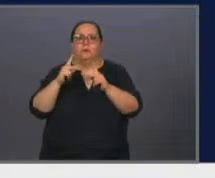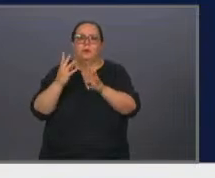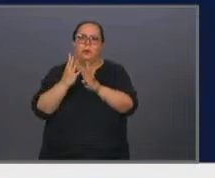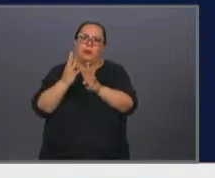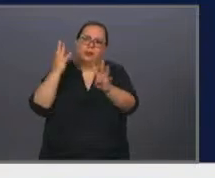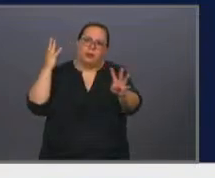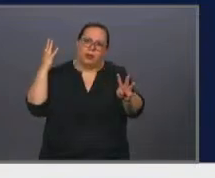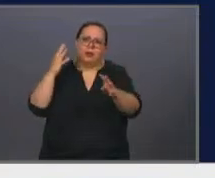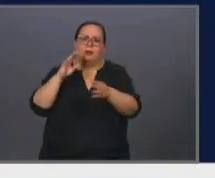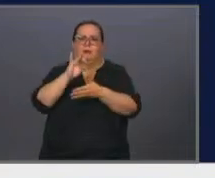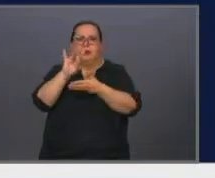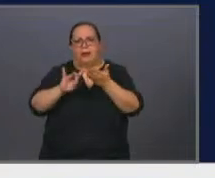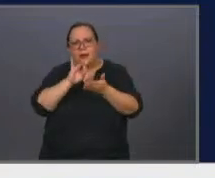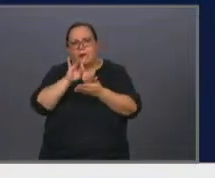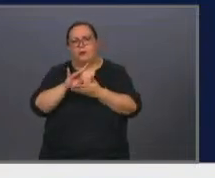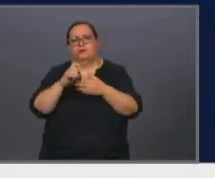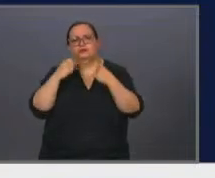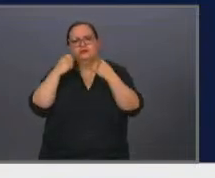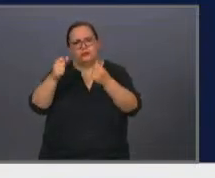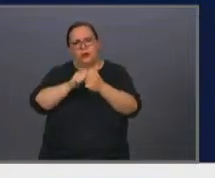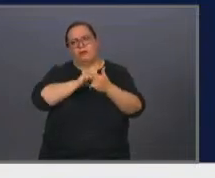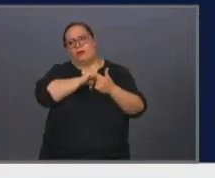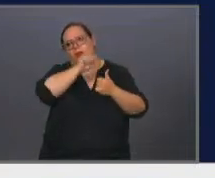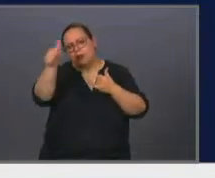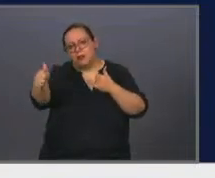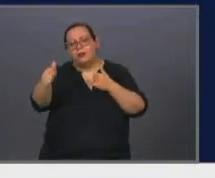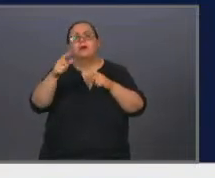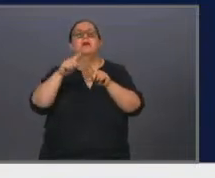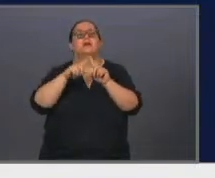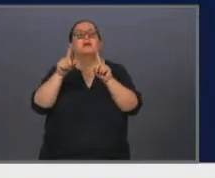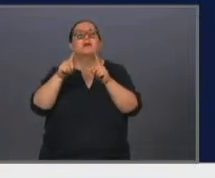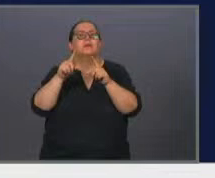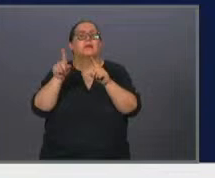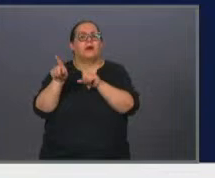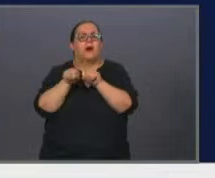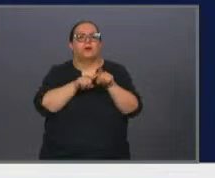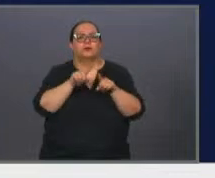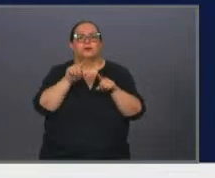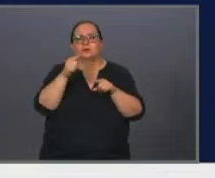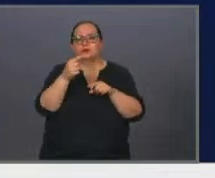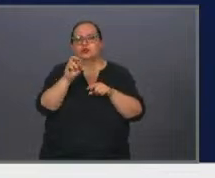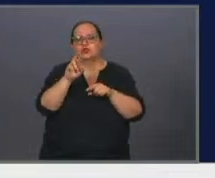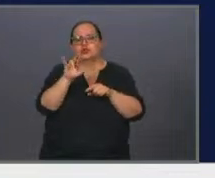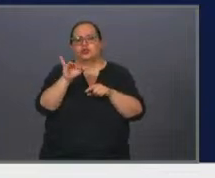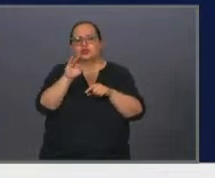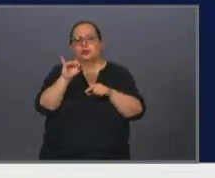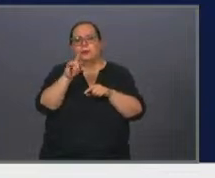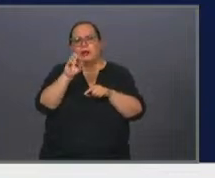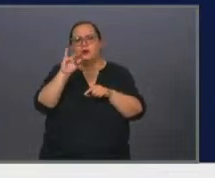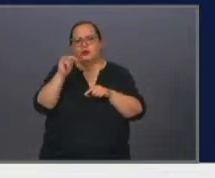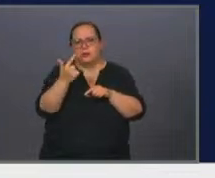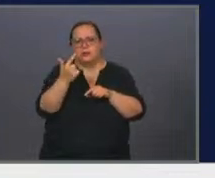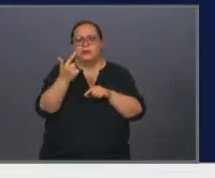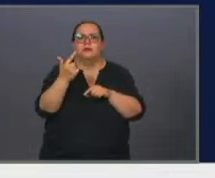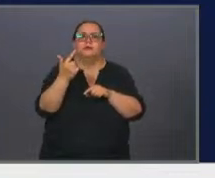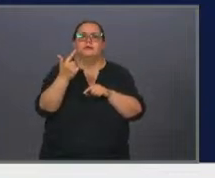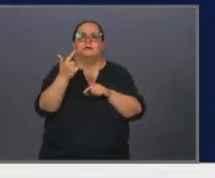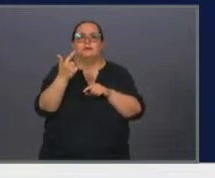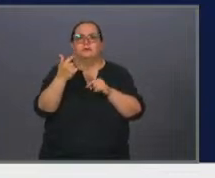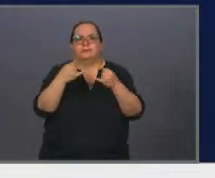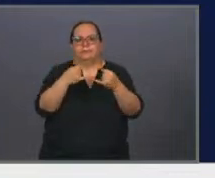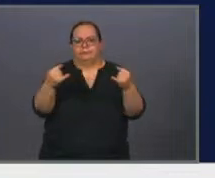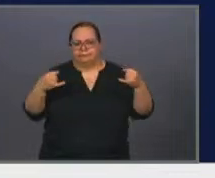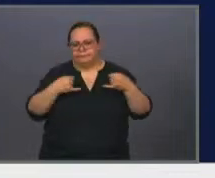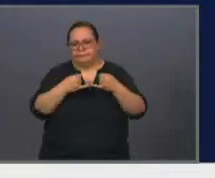8 hours and drive long distances. And then there's also the gerrymandering aspect where